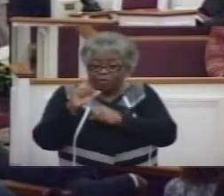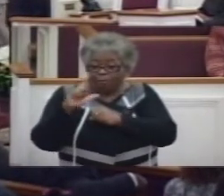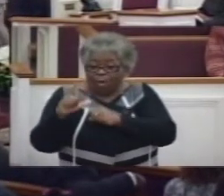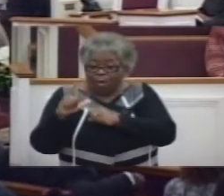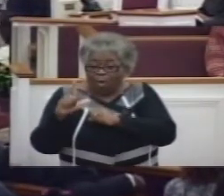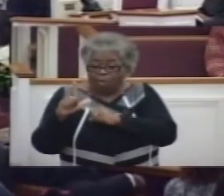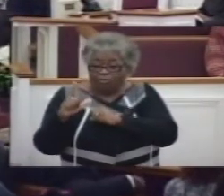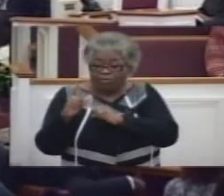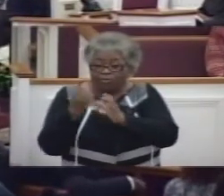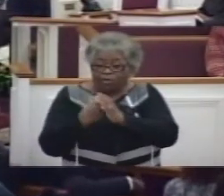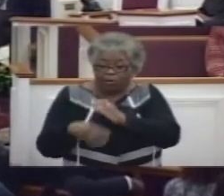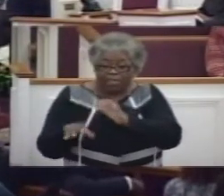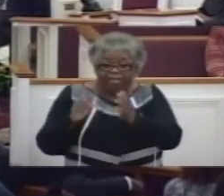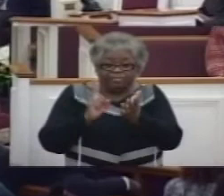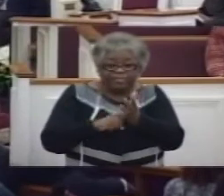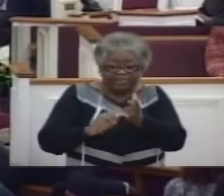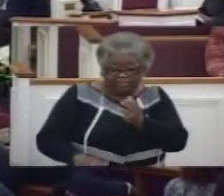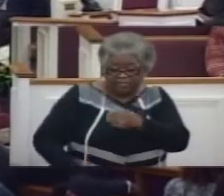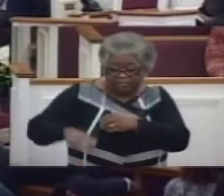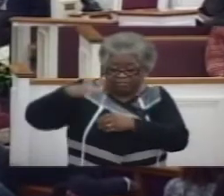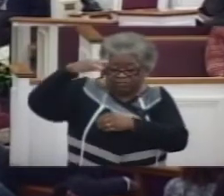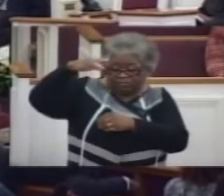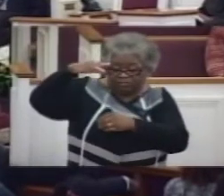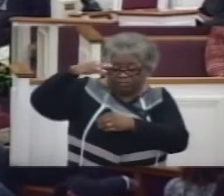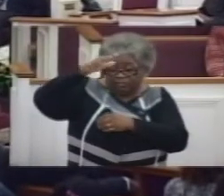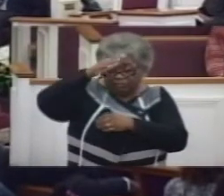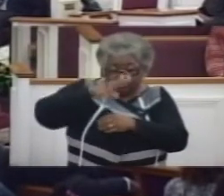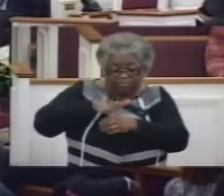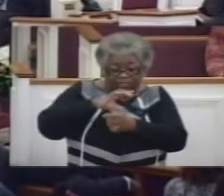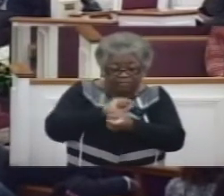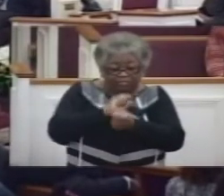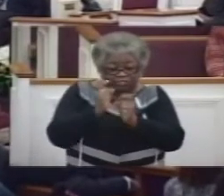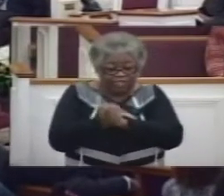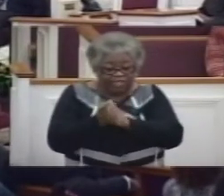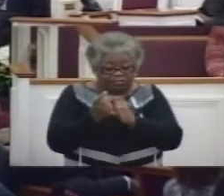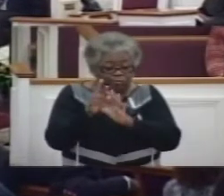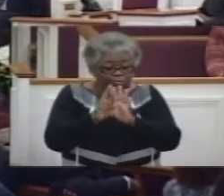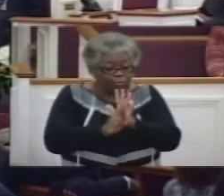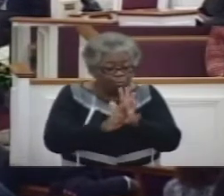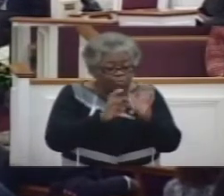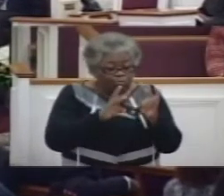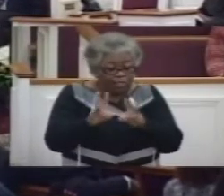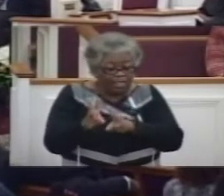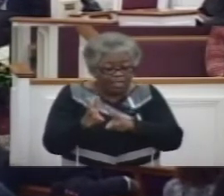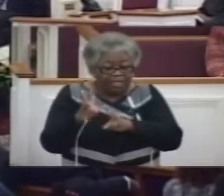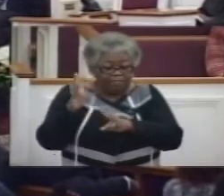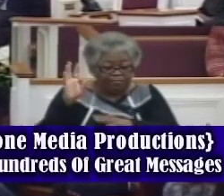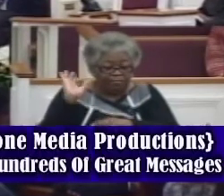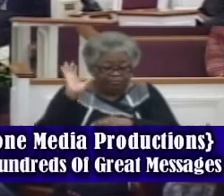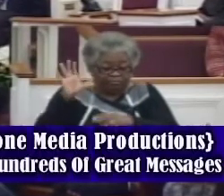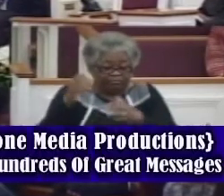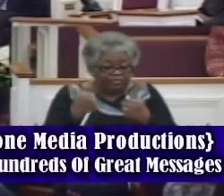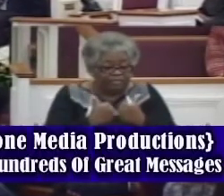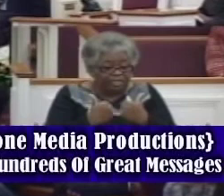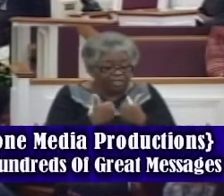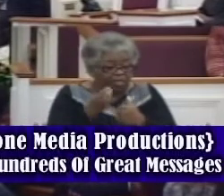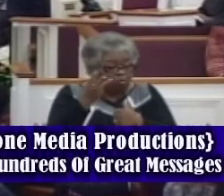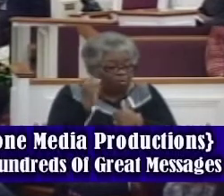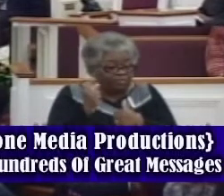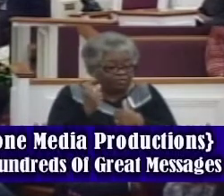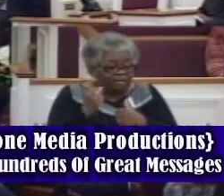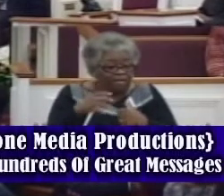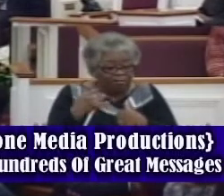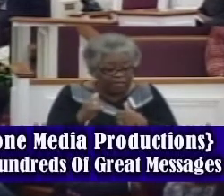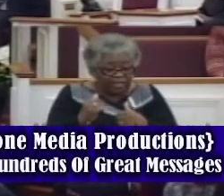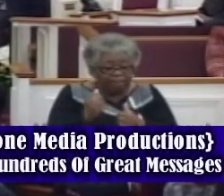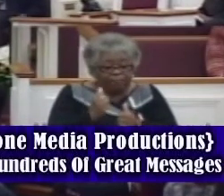These giants changed the rules of the way the game was. Most people fear